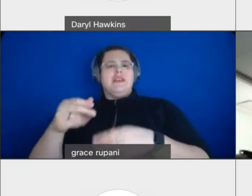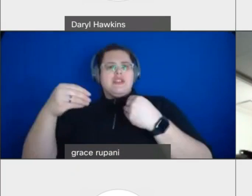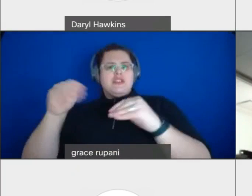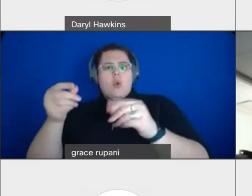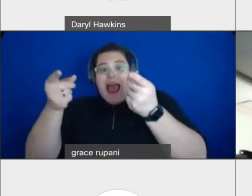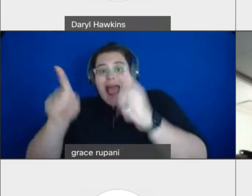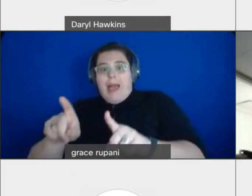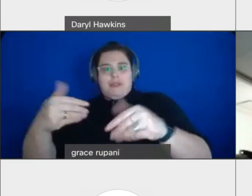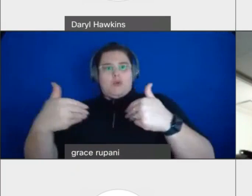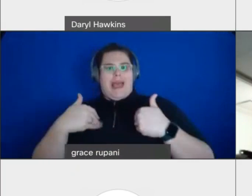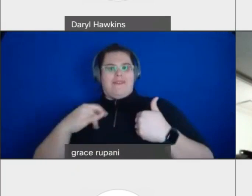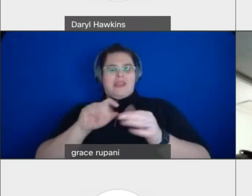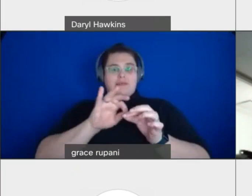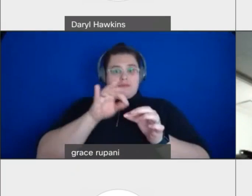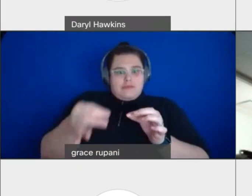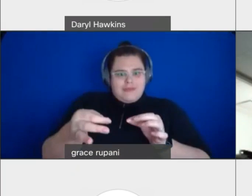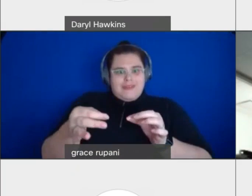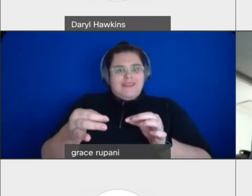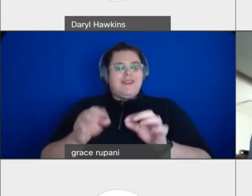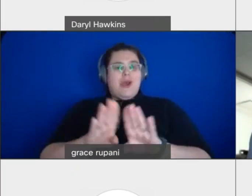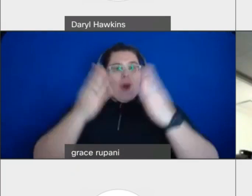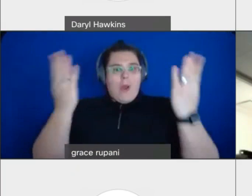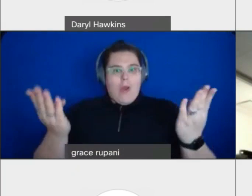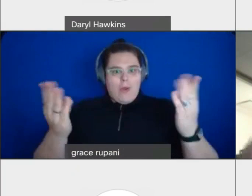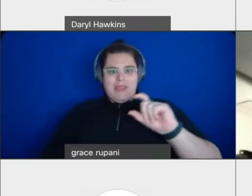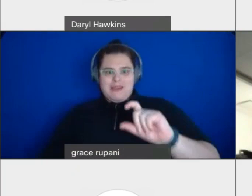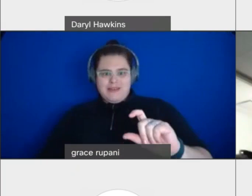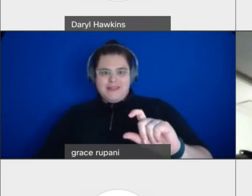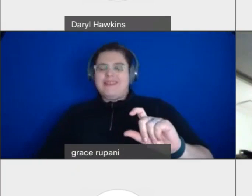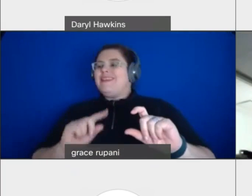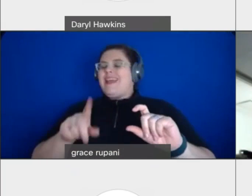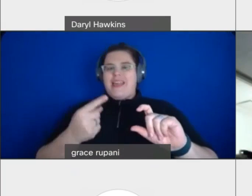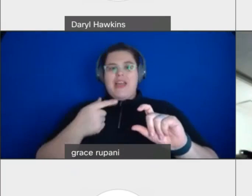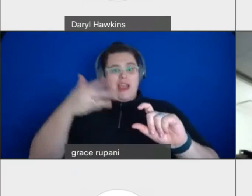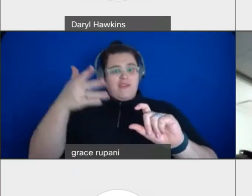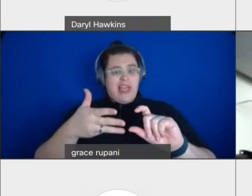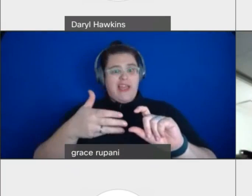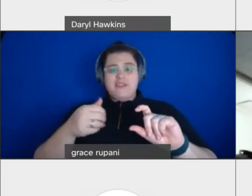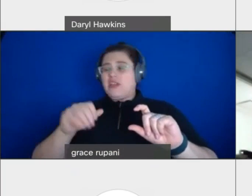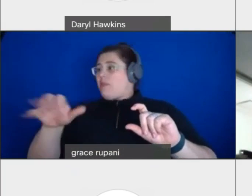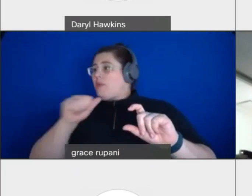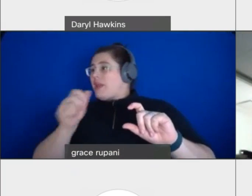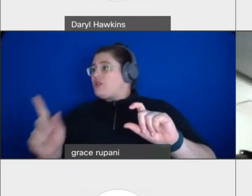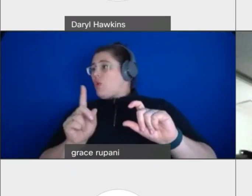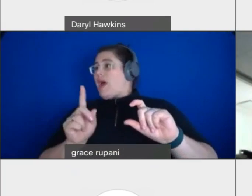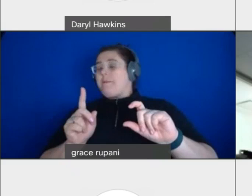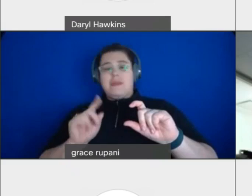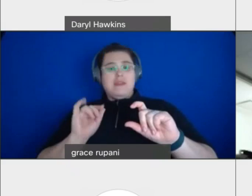waste it, they just ask if people want it. I've also heard the horrid tales of people